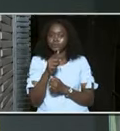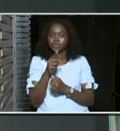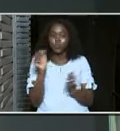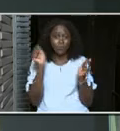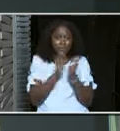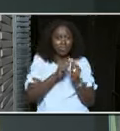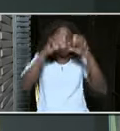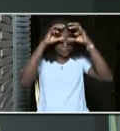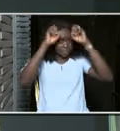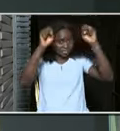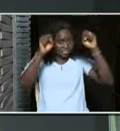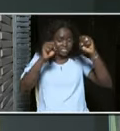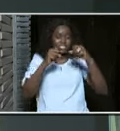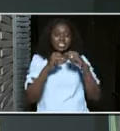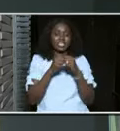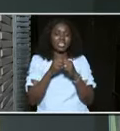the present president,